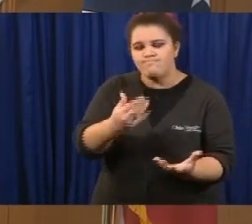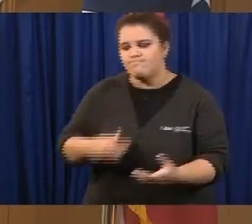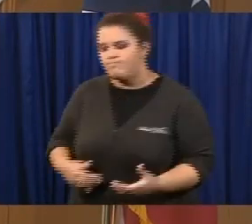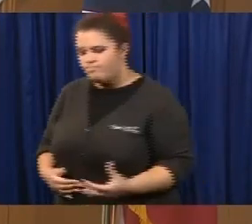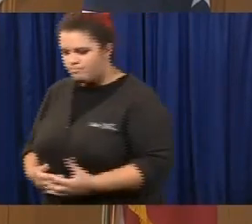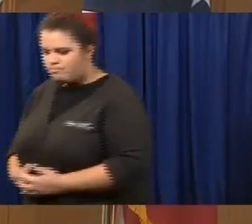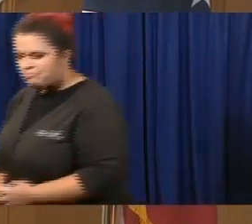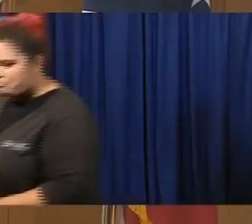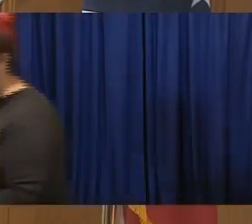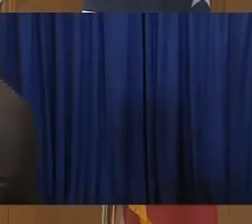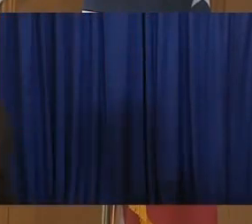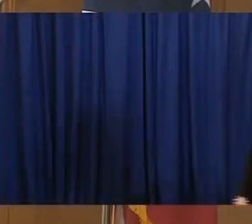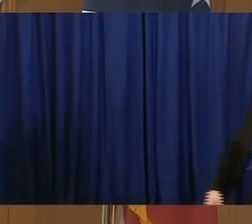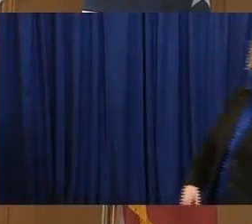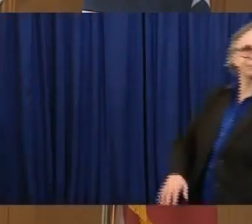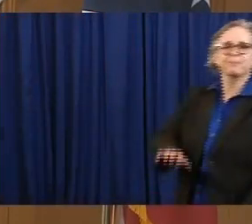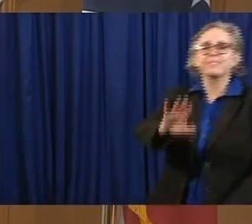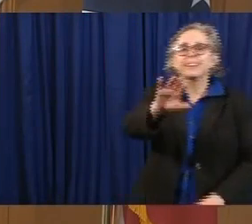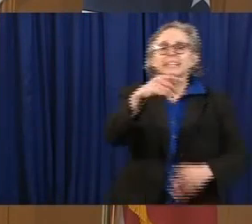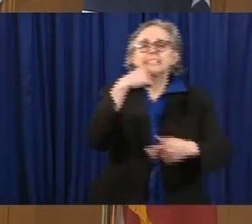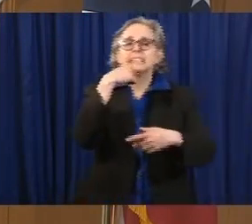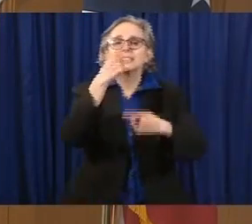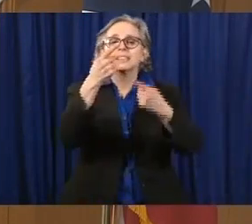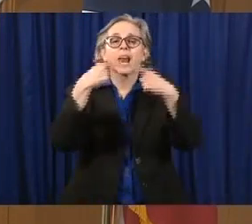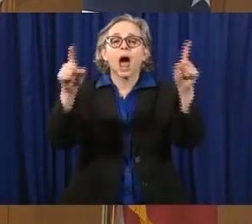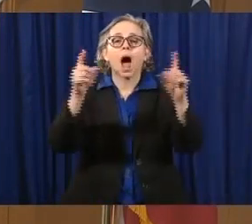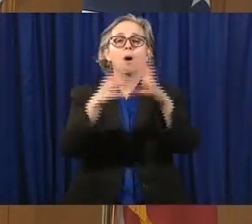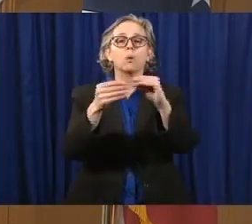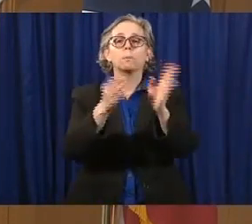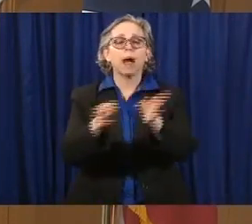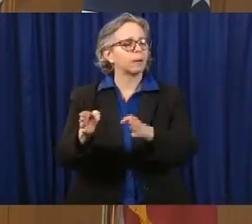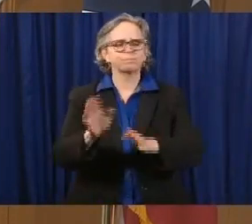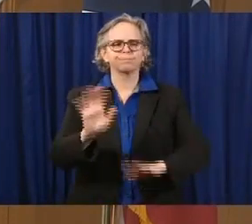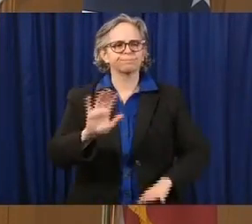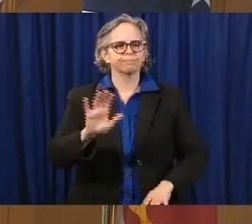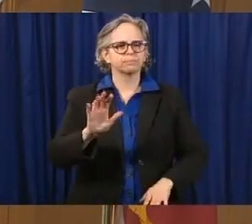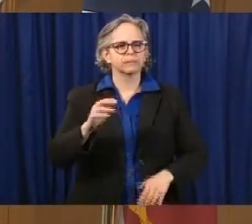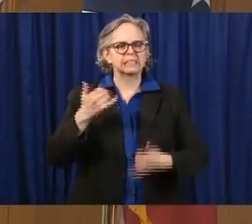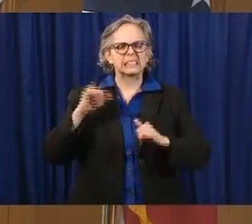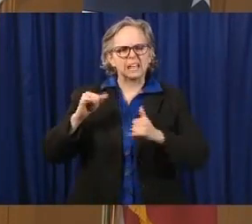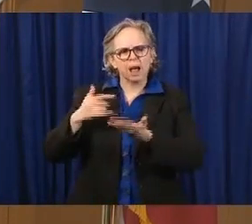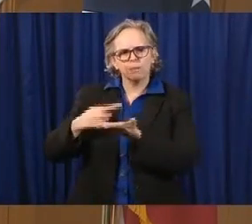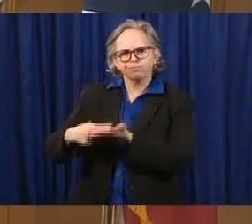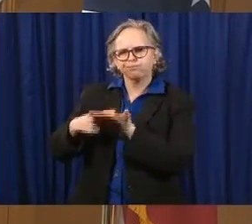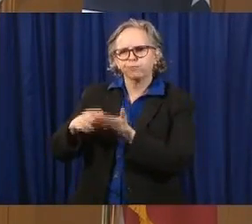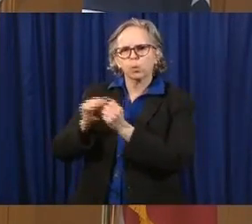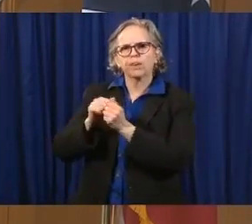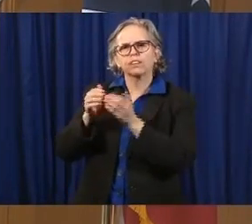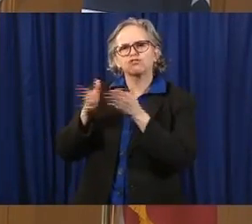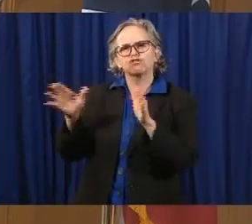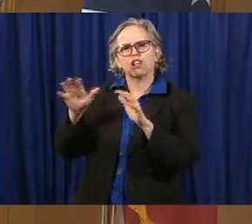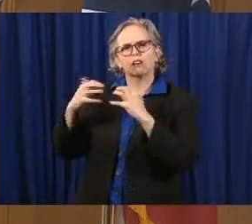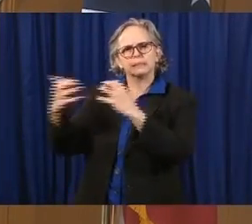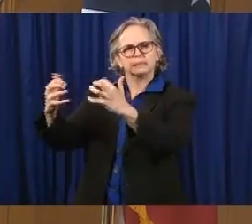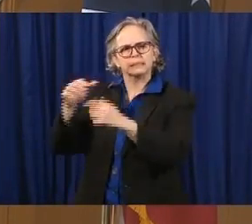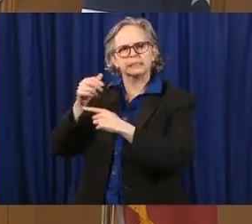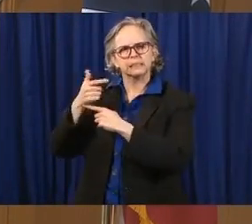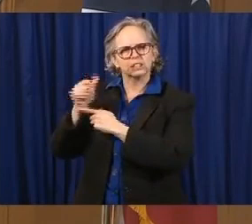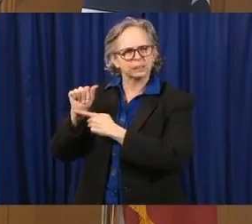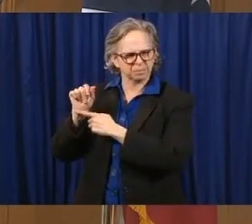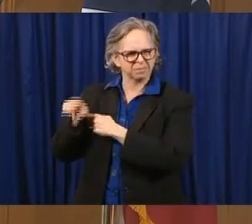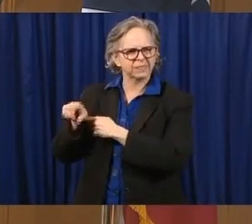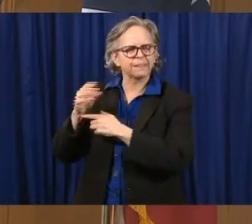we have been, talking with them. But we will, in the next few days, have announced what we're going to